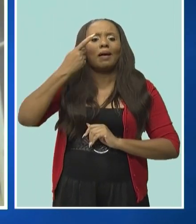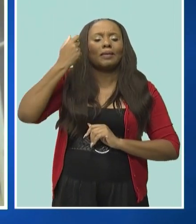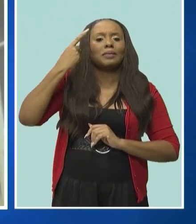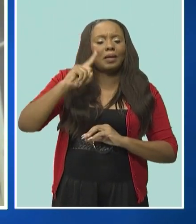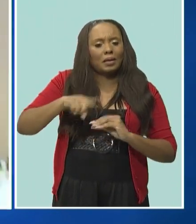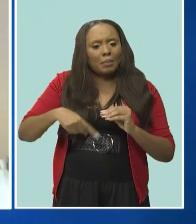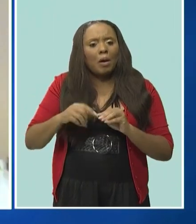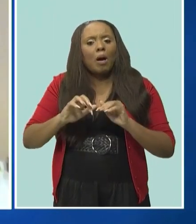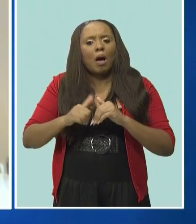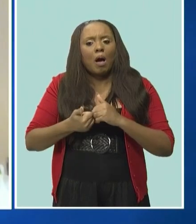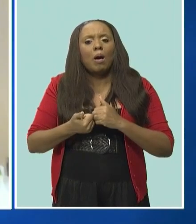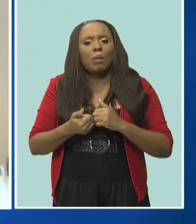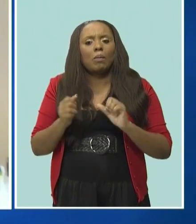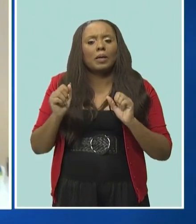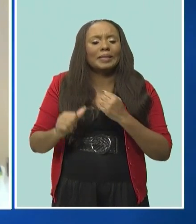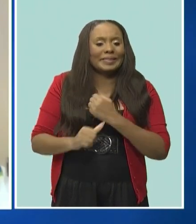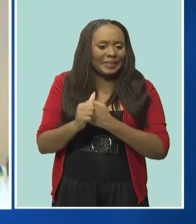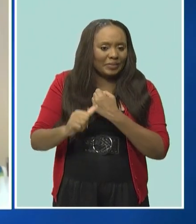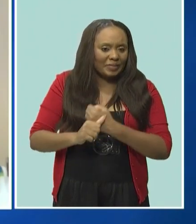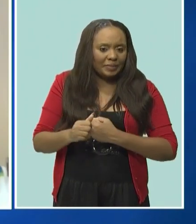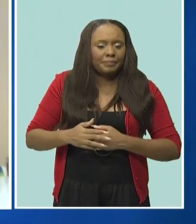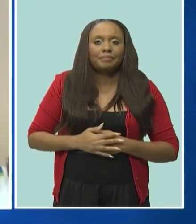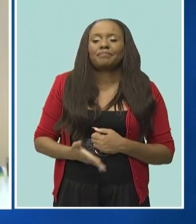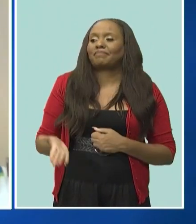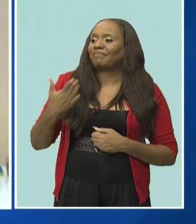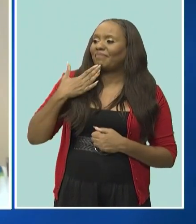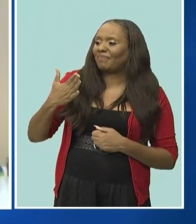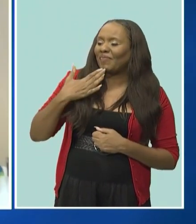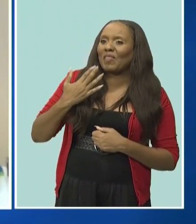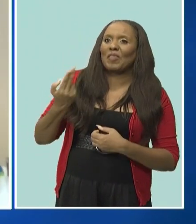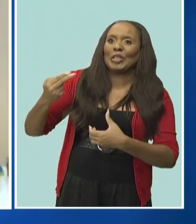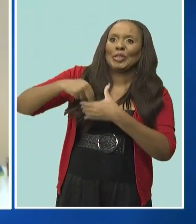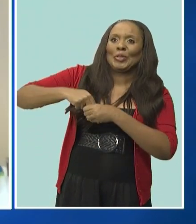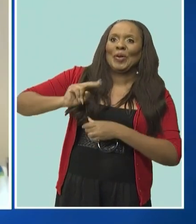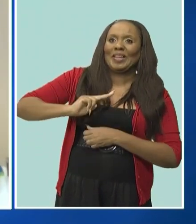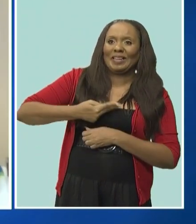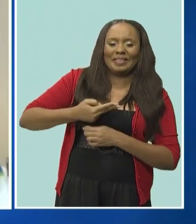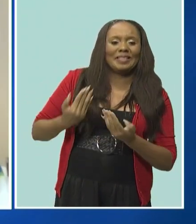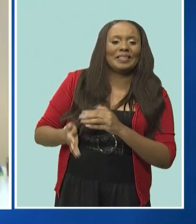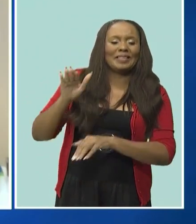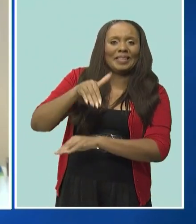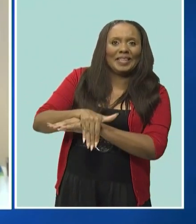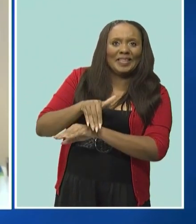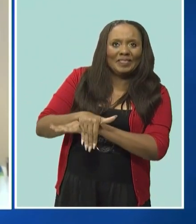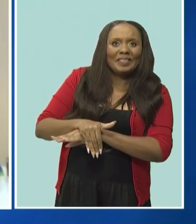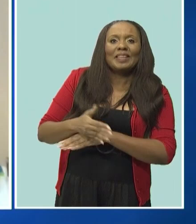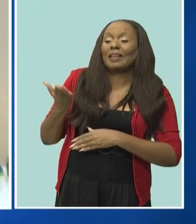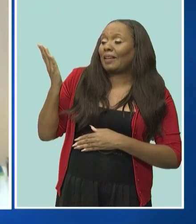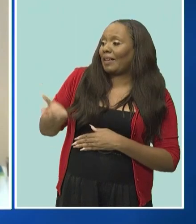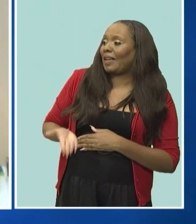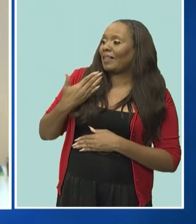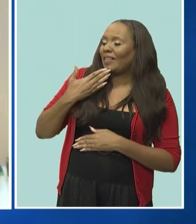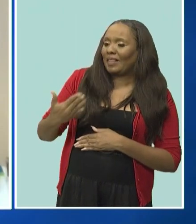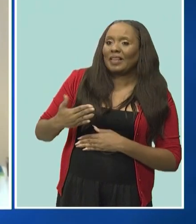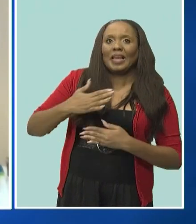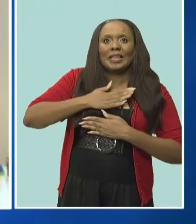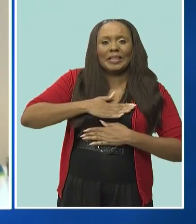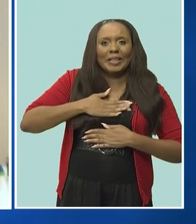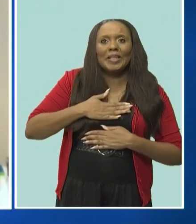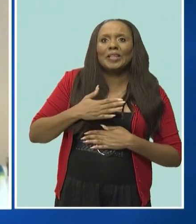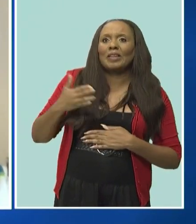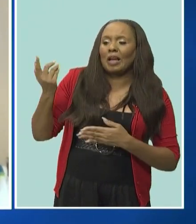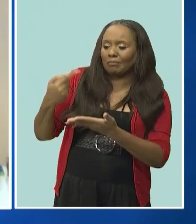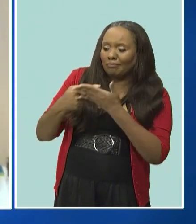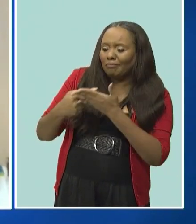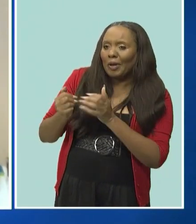terms of damage. Okay. I want to thank you so much for joining us this evening, Mr. Stephen Williams. We enjoyed hearing from you and